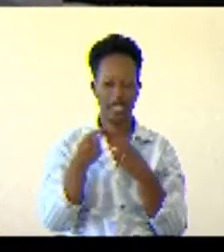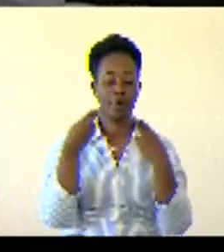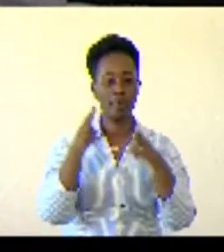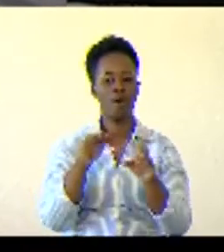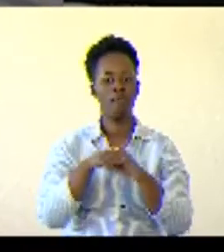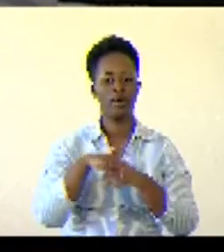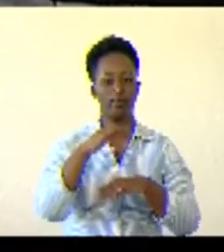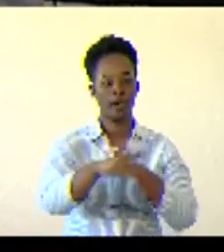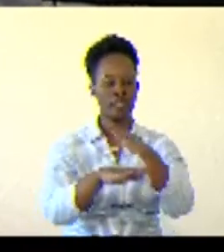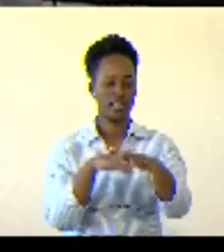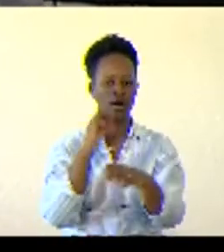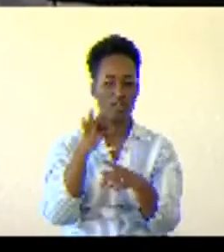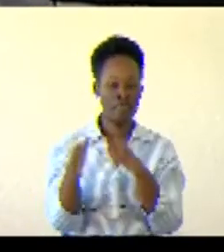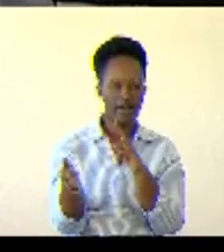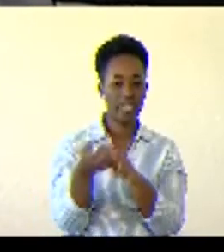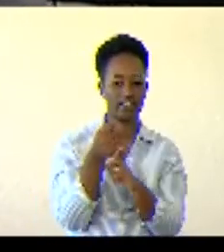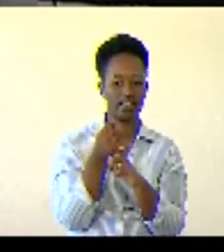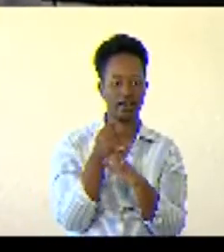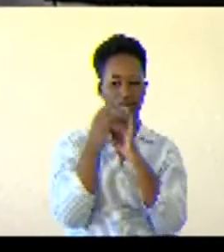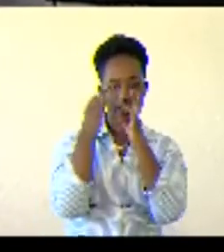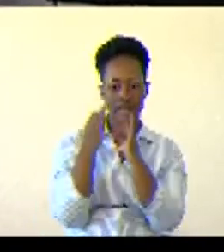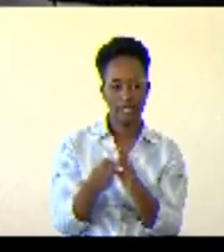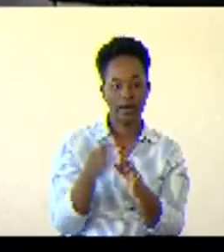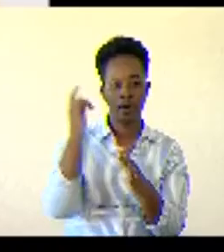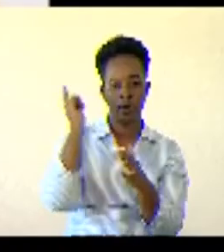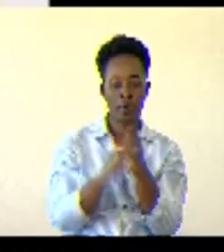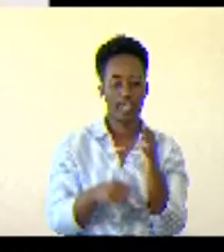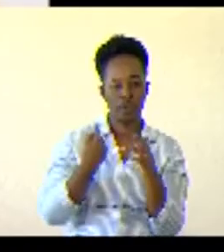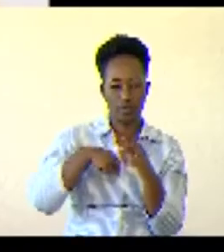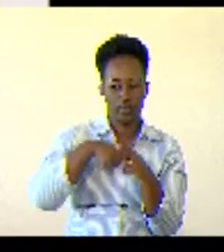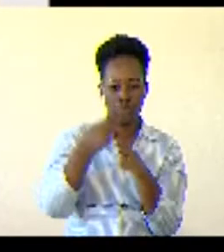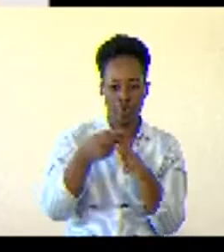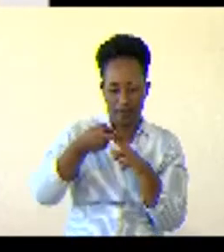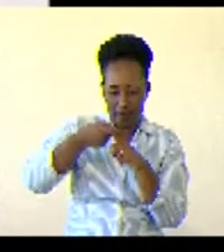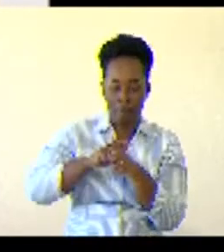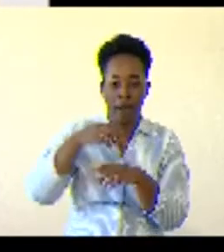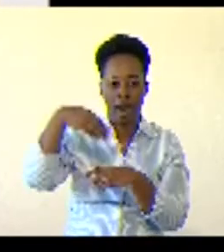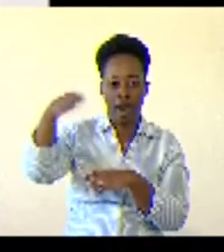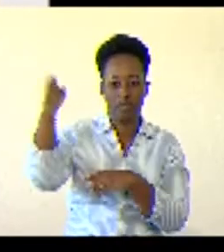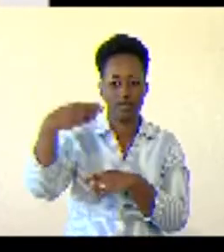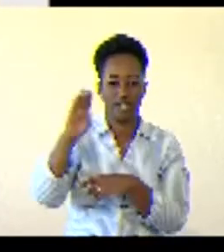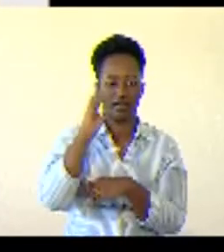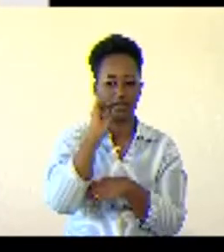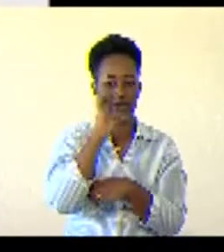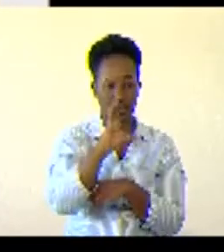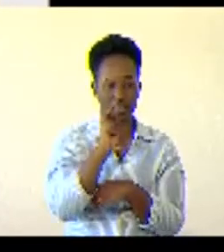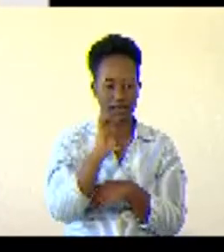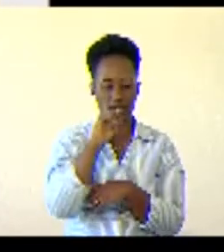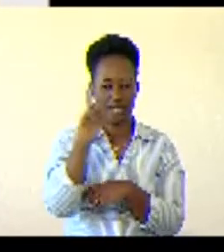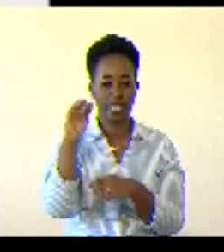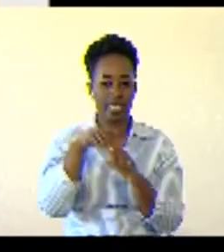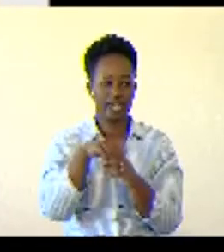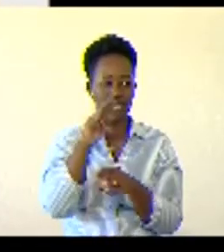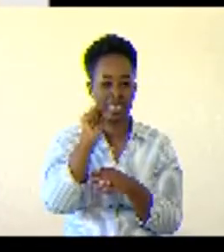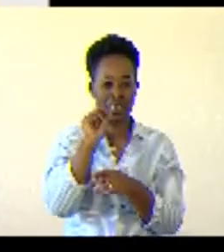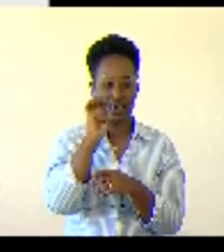capturing substances or particles from outside the cell by engulfing. If you talk about engulfing, that is